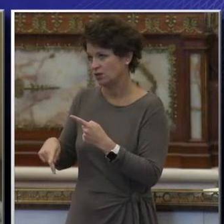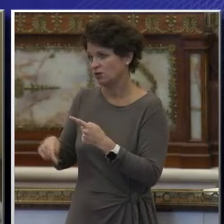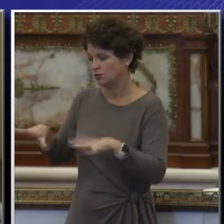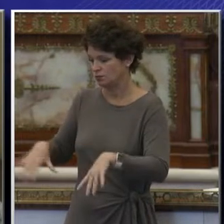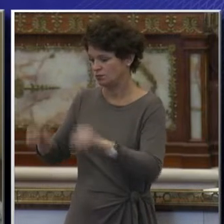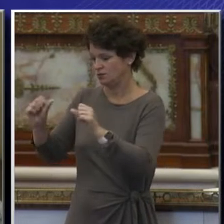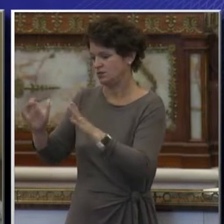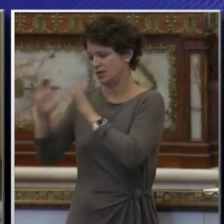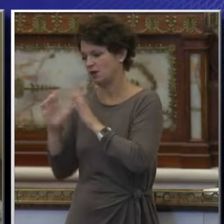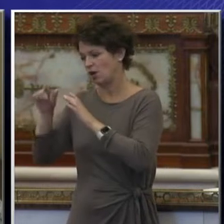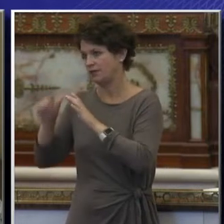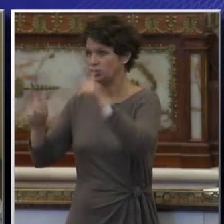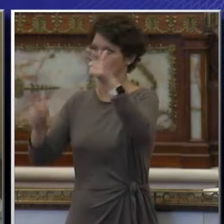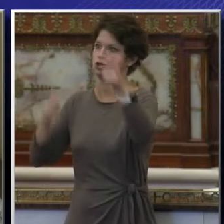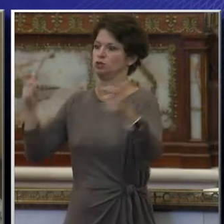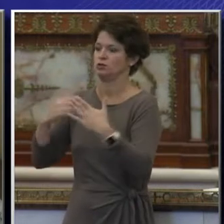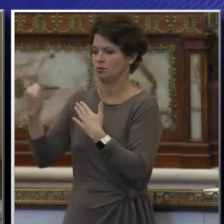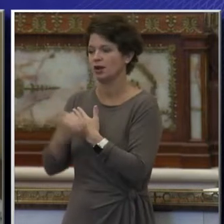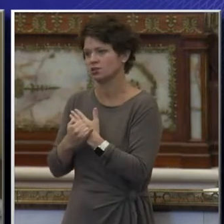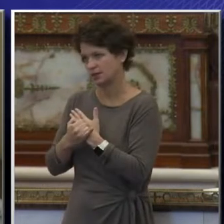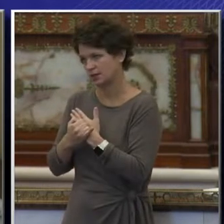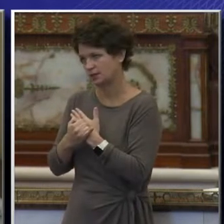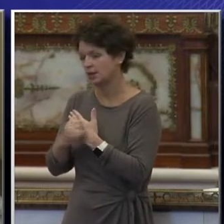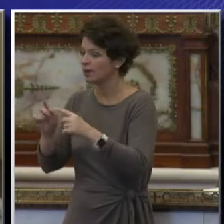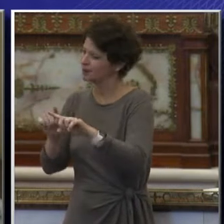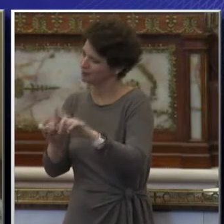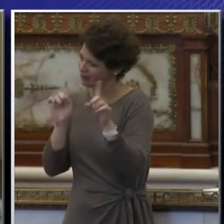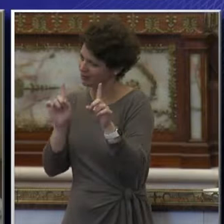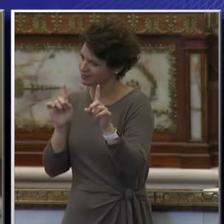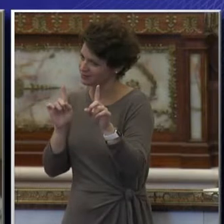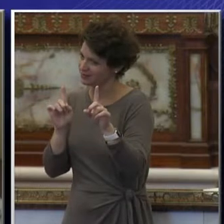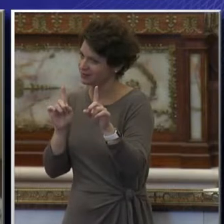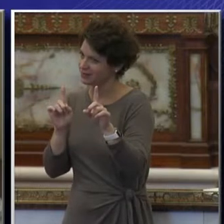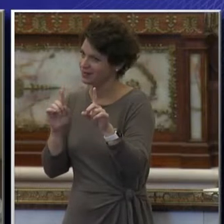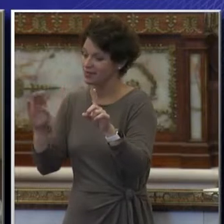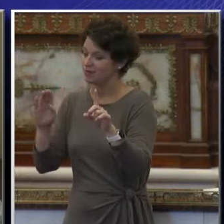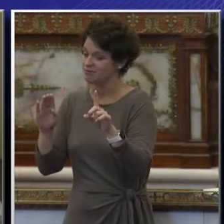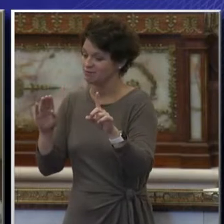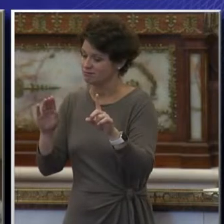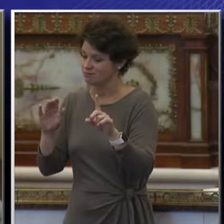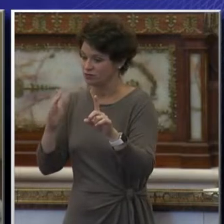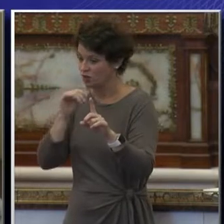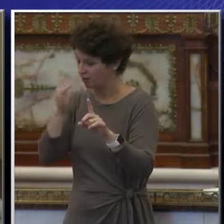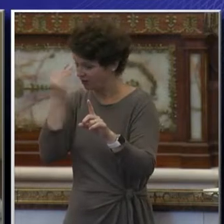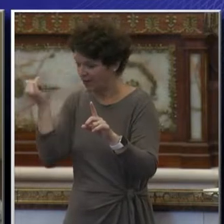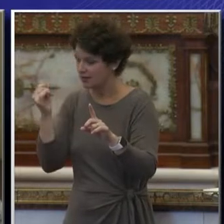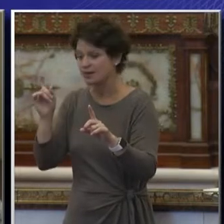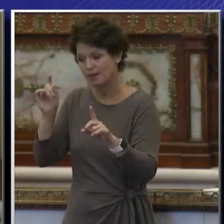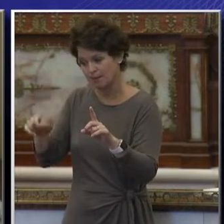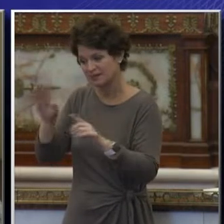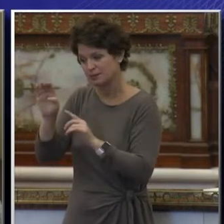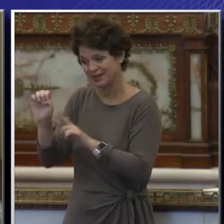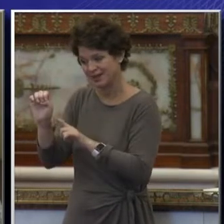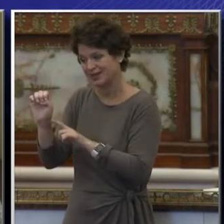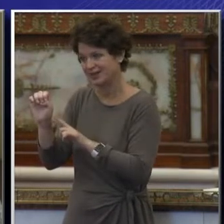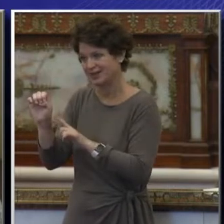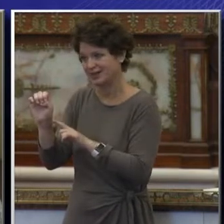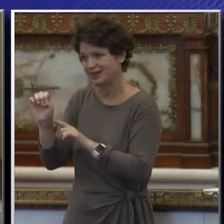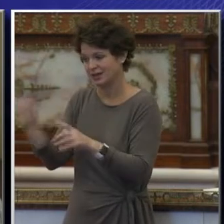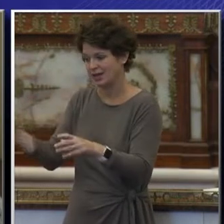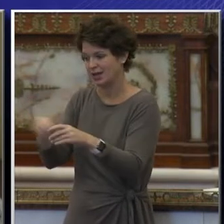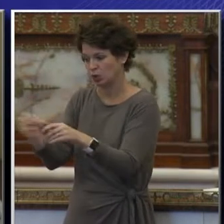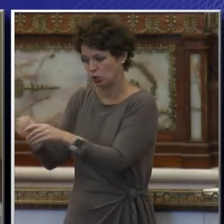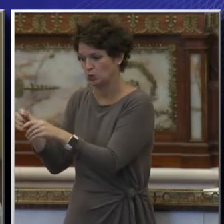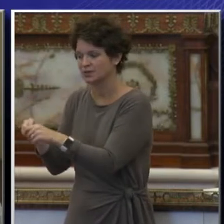this mammoth project. But however, nevertheless, it has to be